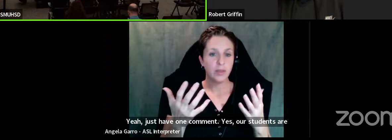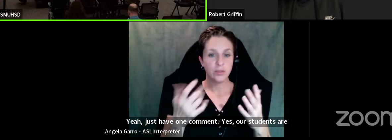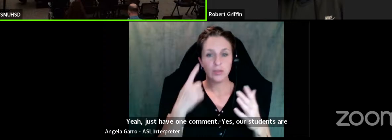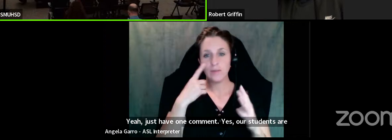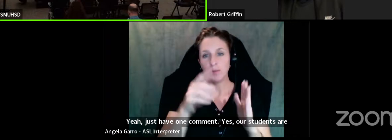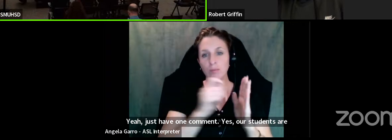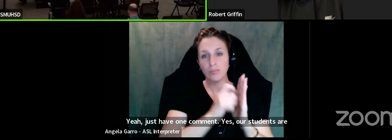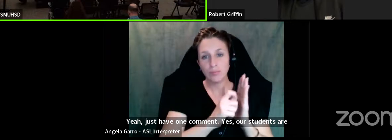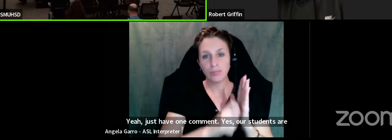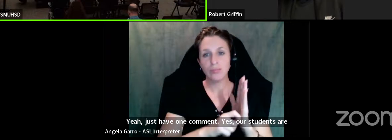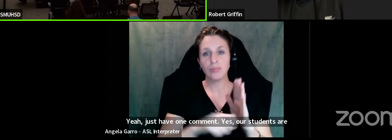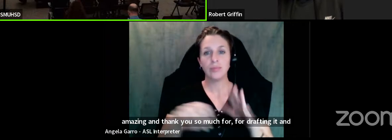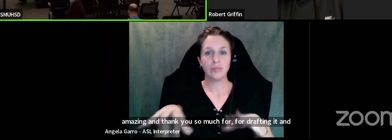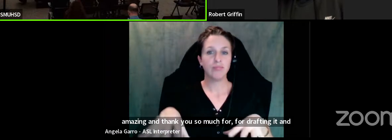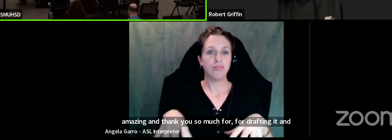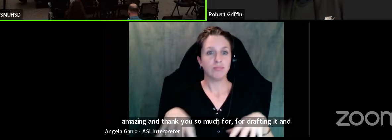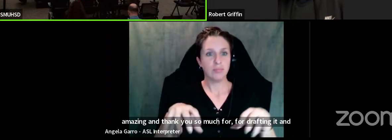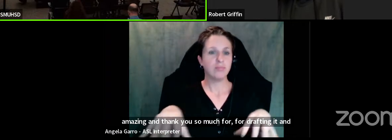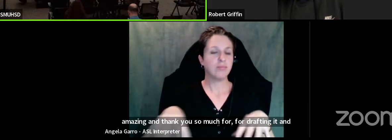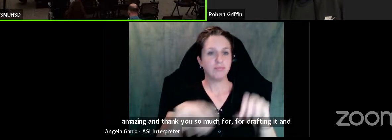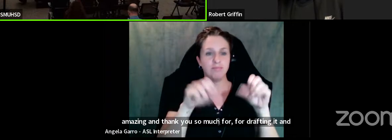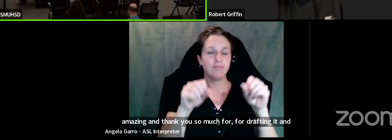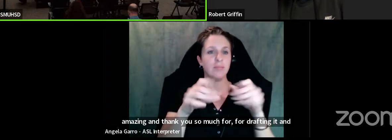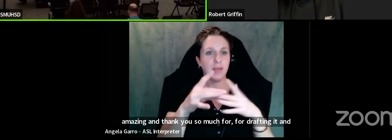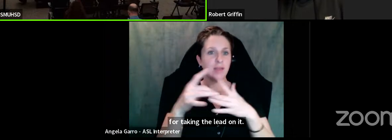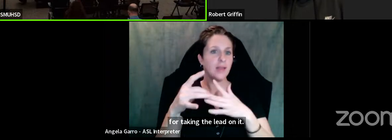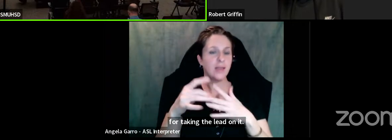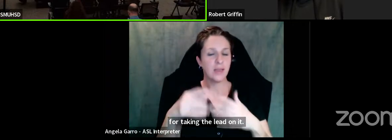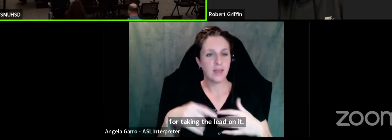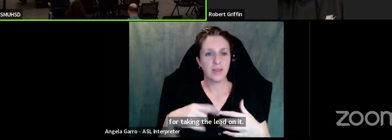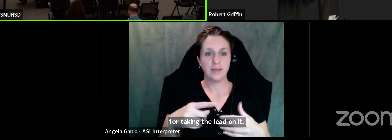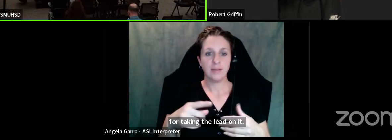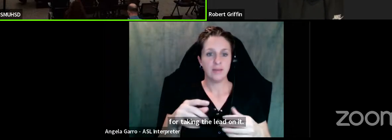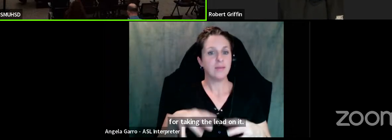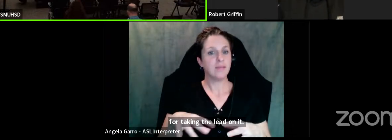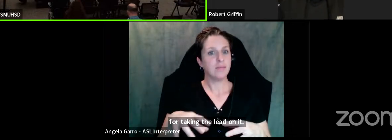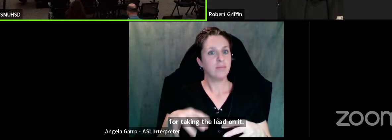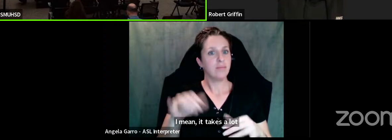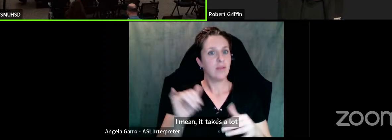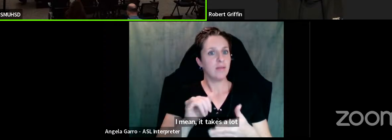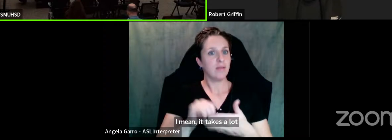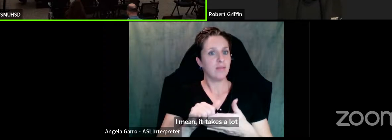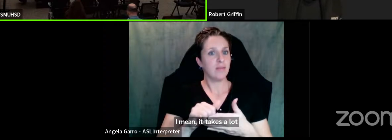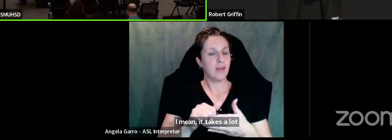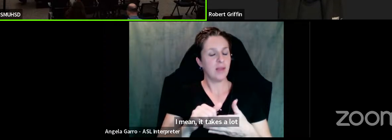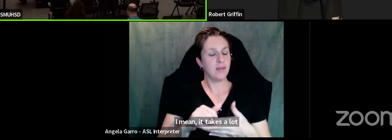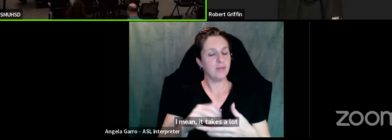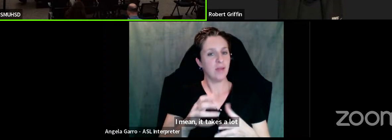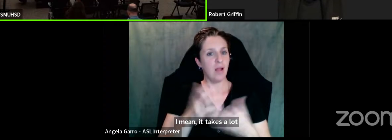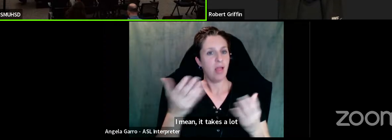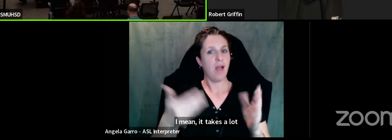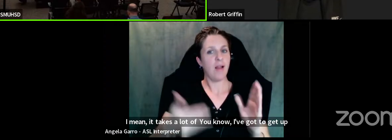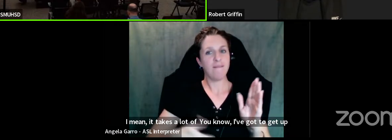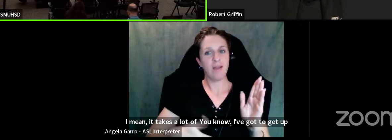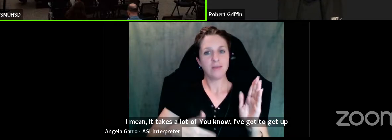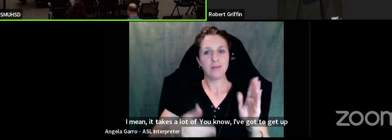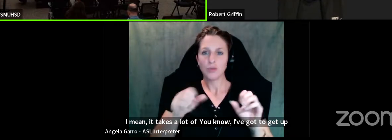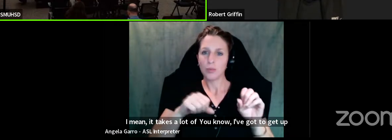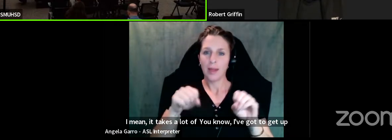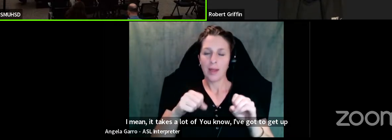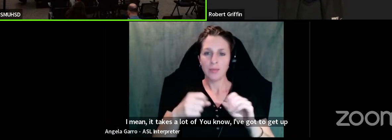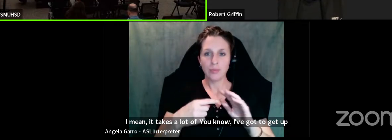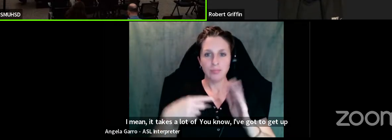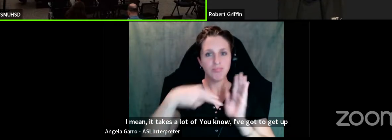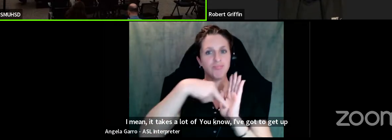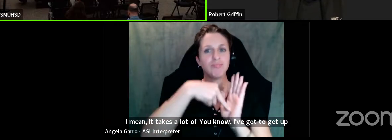and for taking the lead on it. I mean, it takes a lot of of guts to get up here and and read stuff. So thank